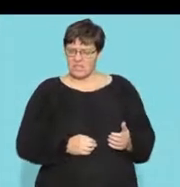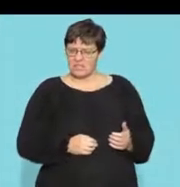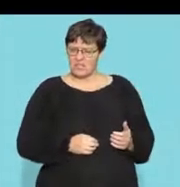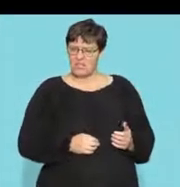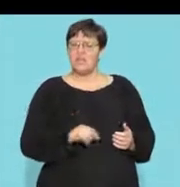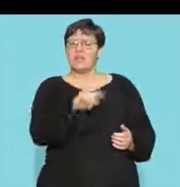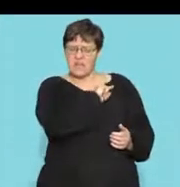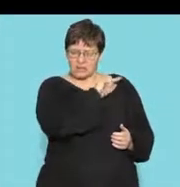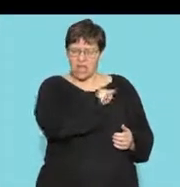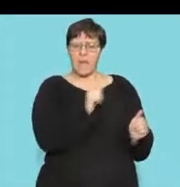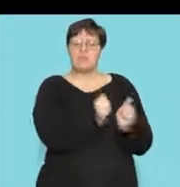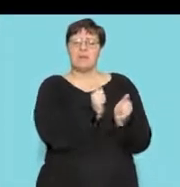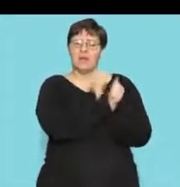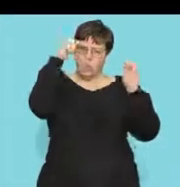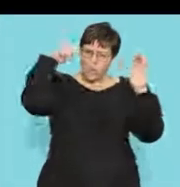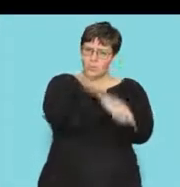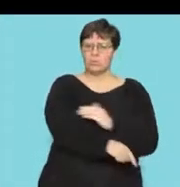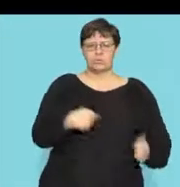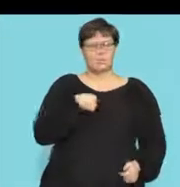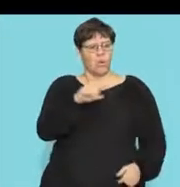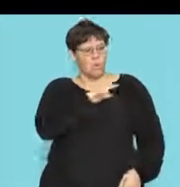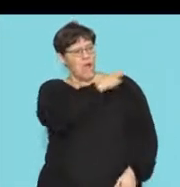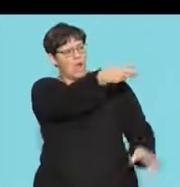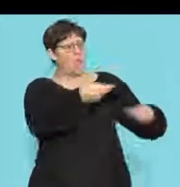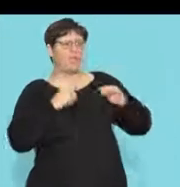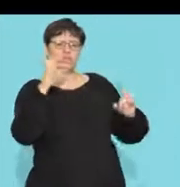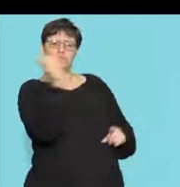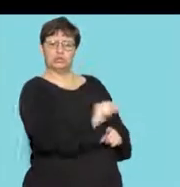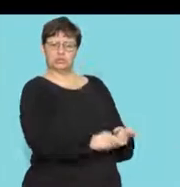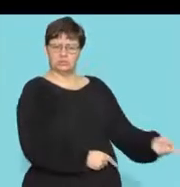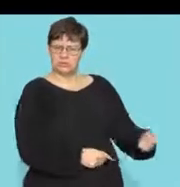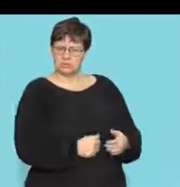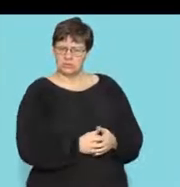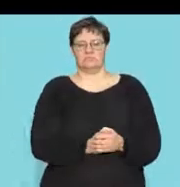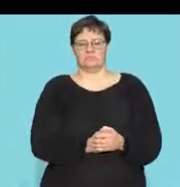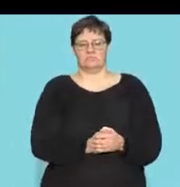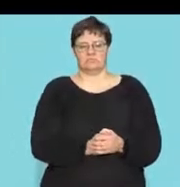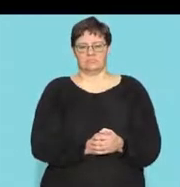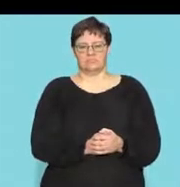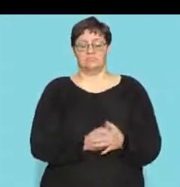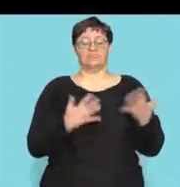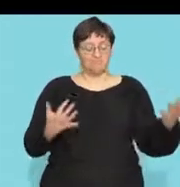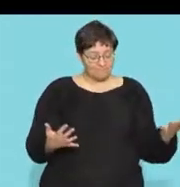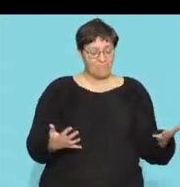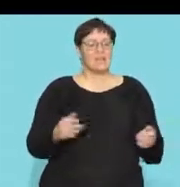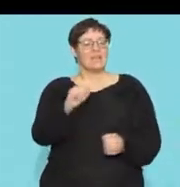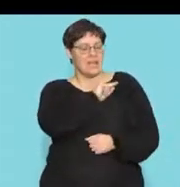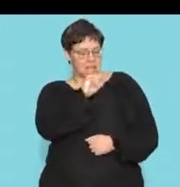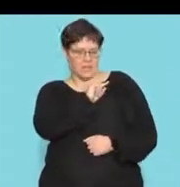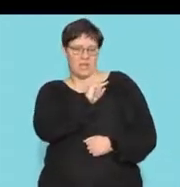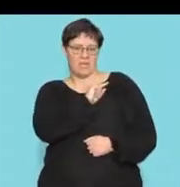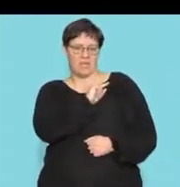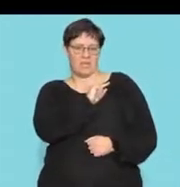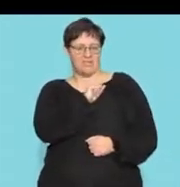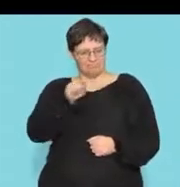are losing as a result of this transaction. A large loss was made on this disposal. So therefore, you can see what we are